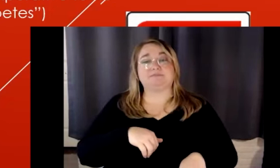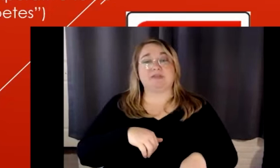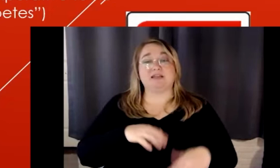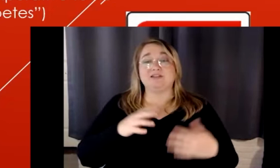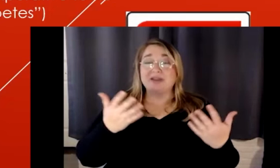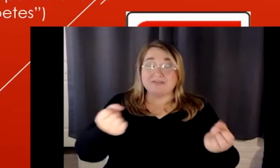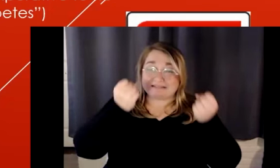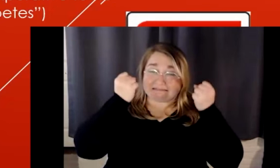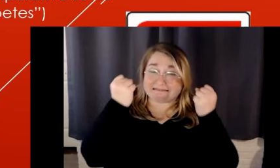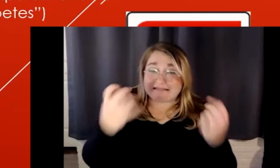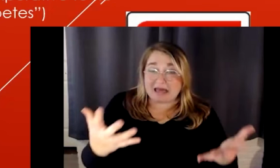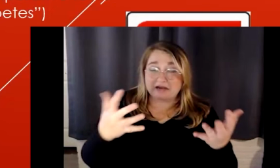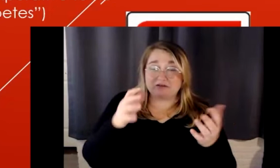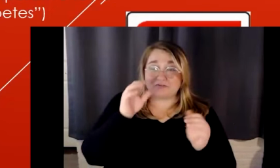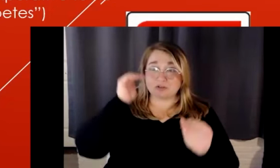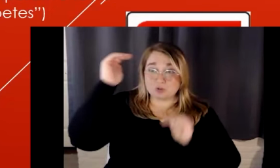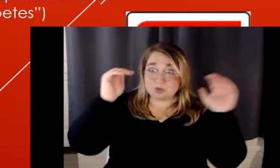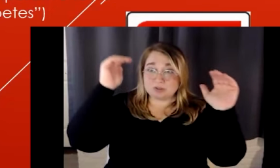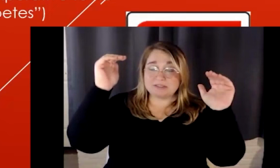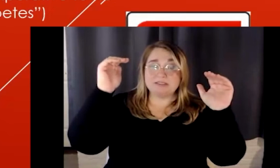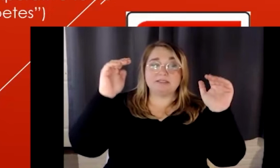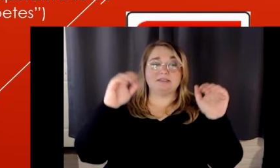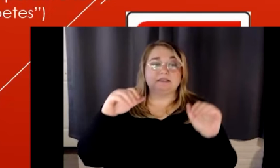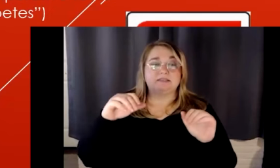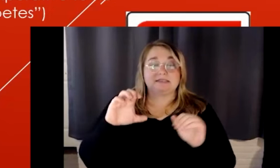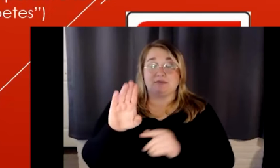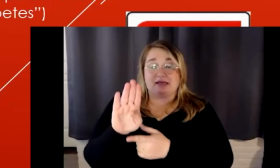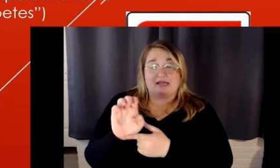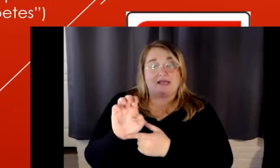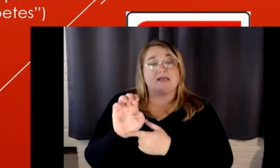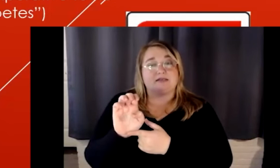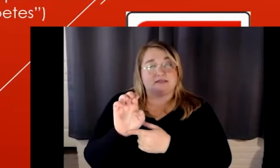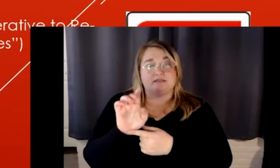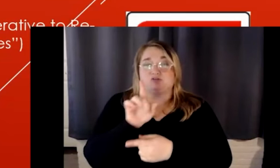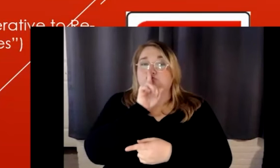and CBE is custom cut, as we're gonna find, for the adult learner.